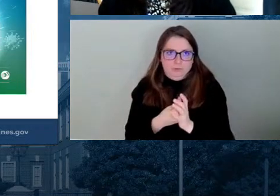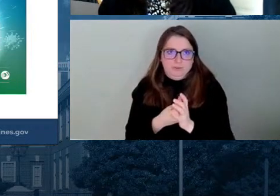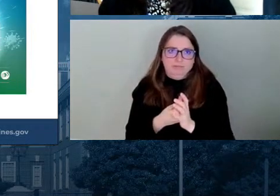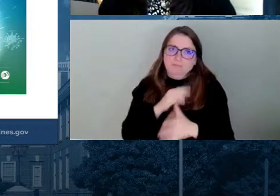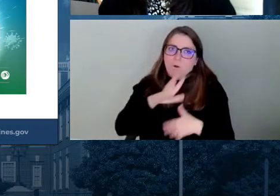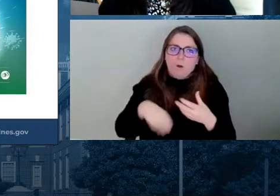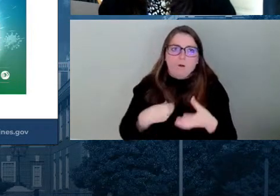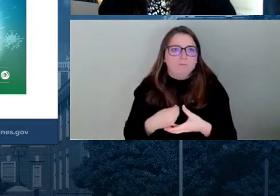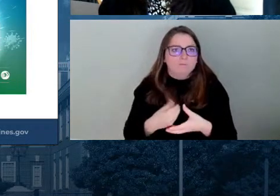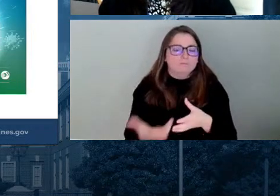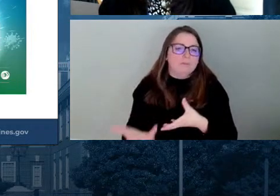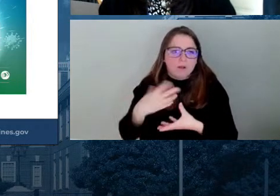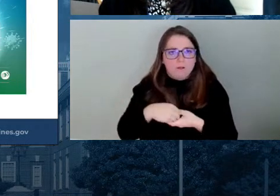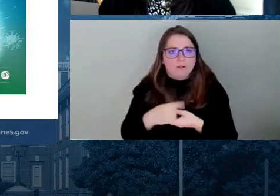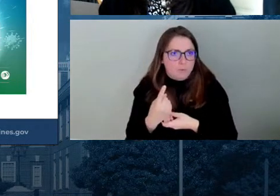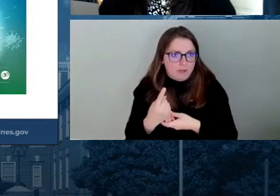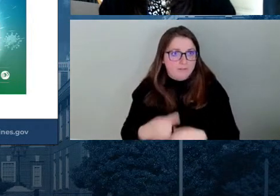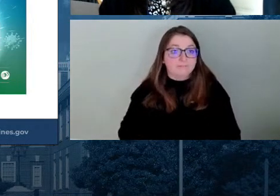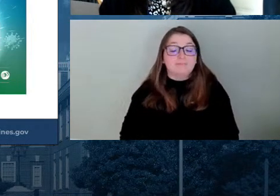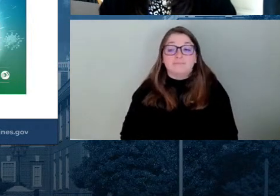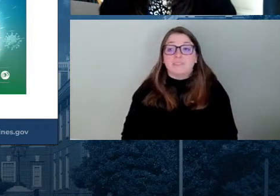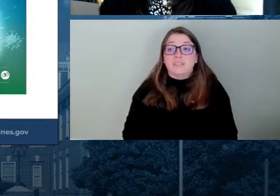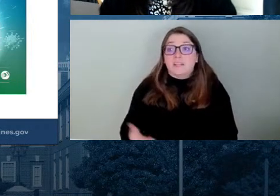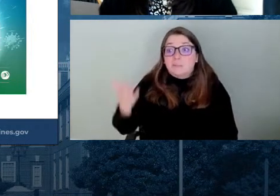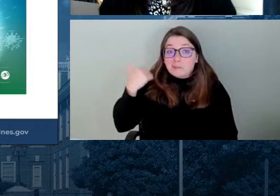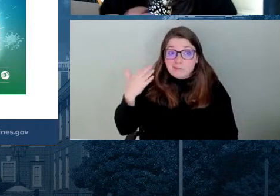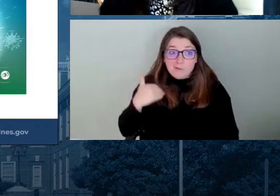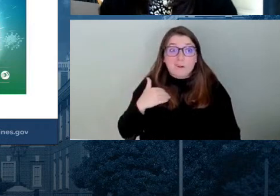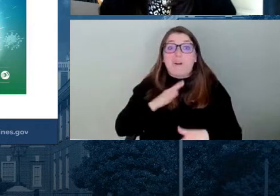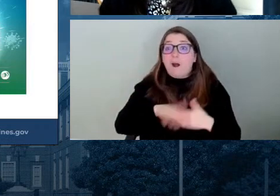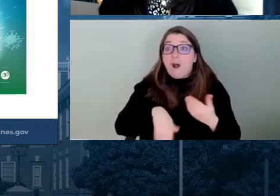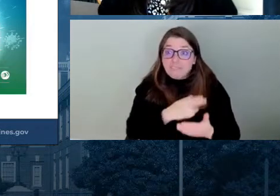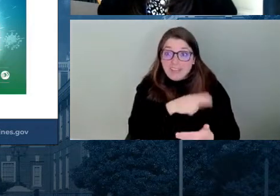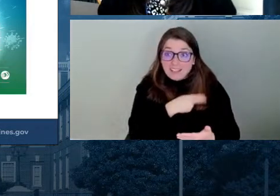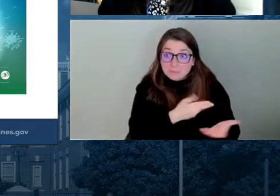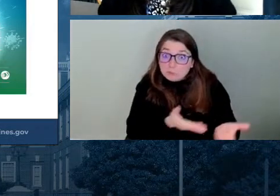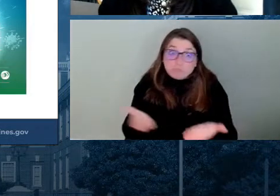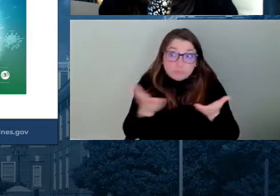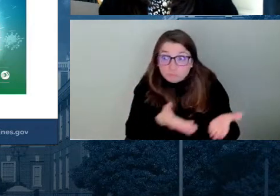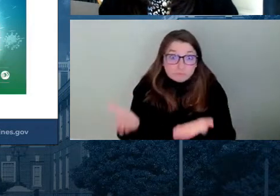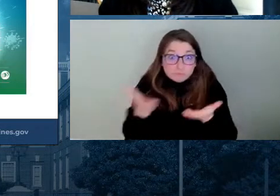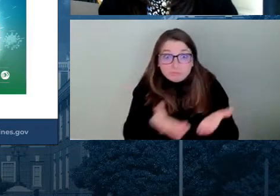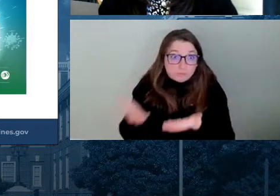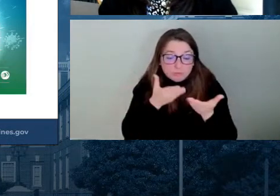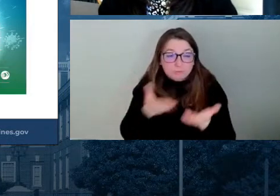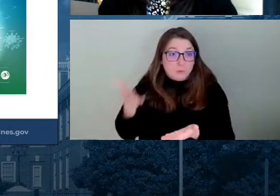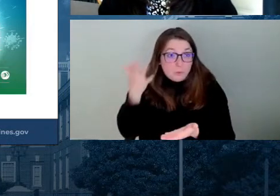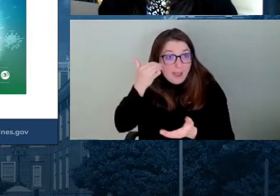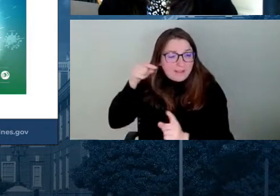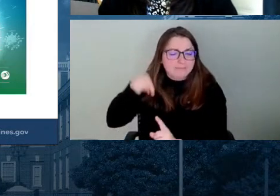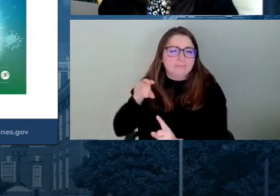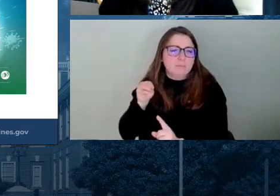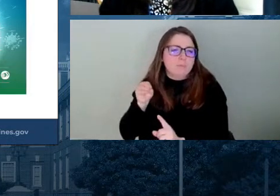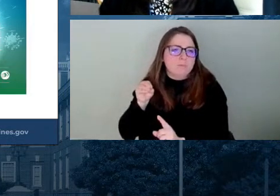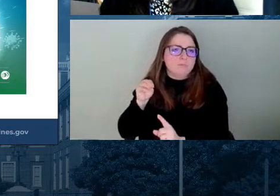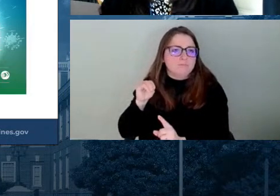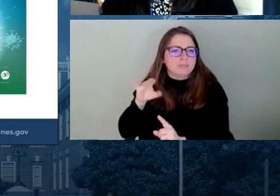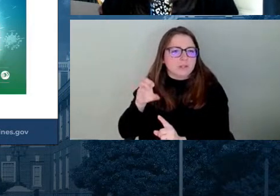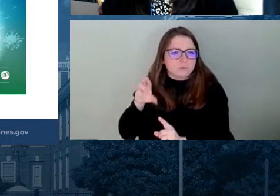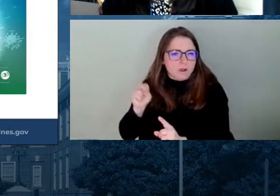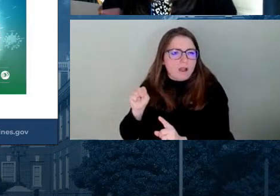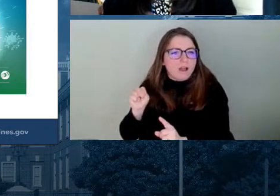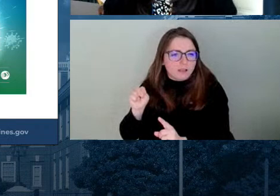our hospitalizations, again, that's because of the Omicron strain. And there's been various different variants of Omicron. And so